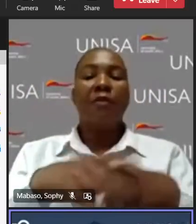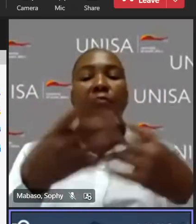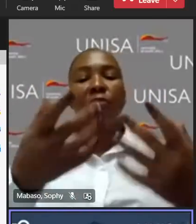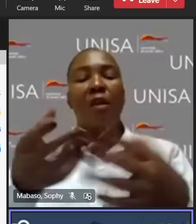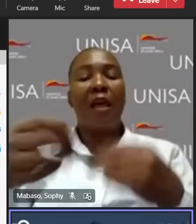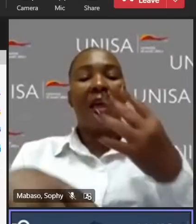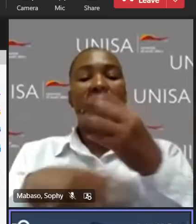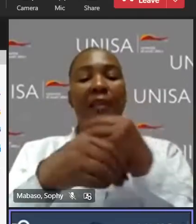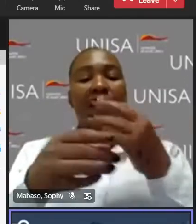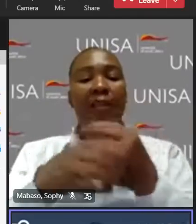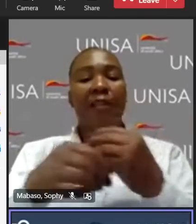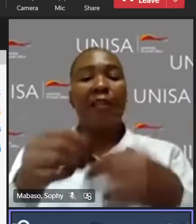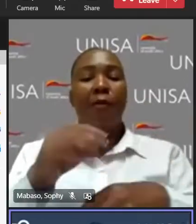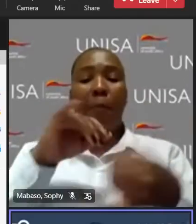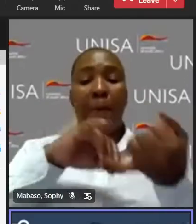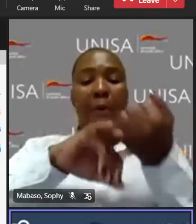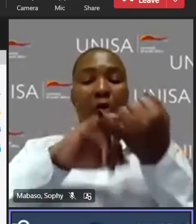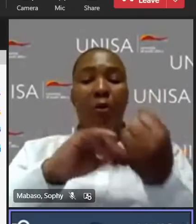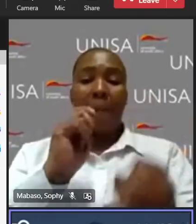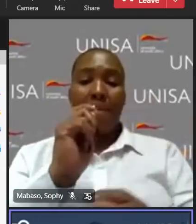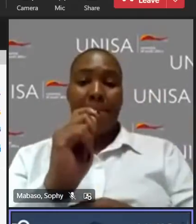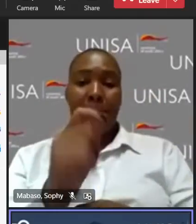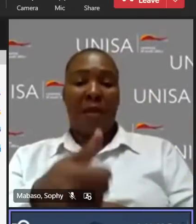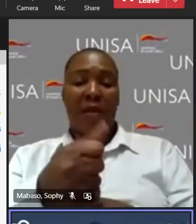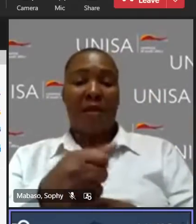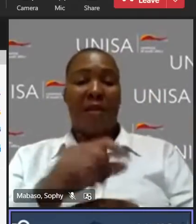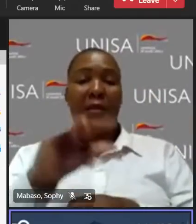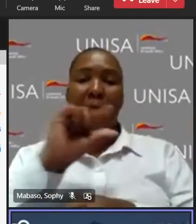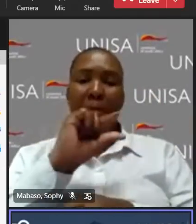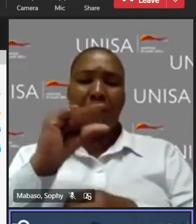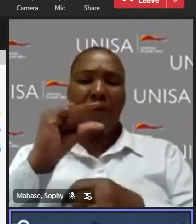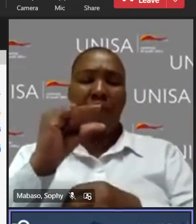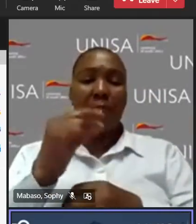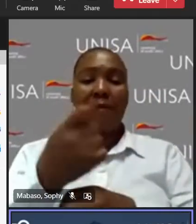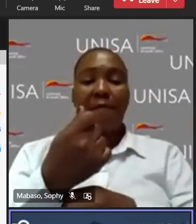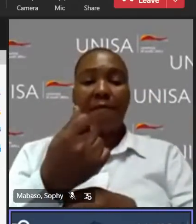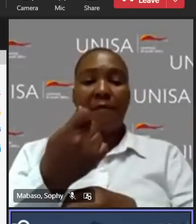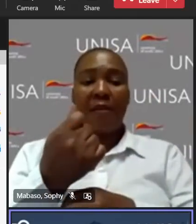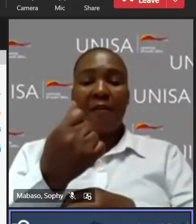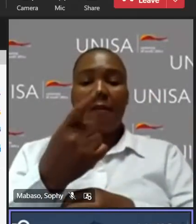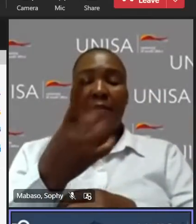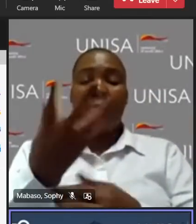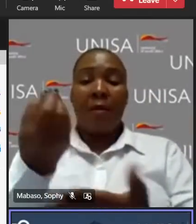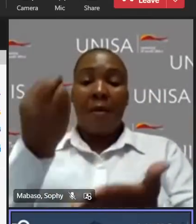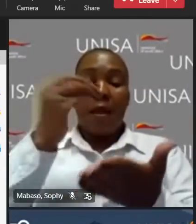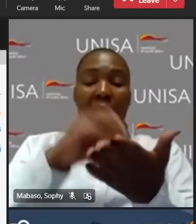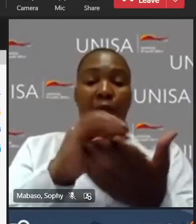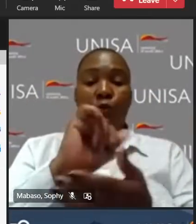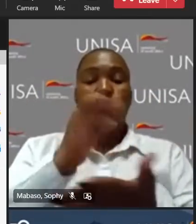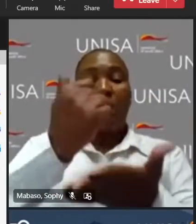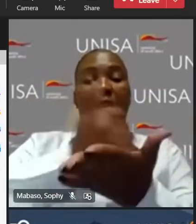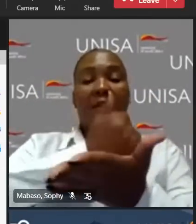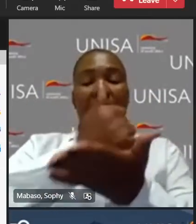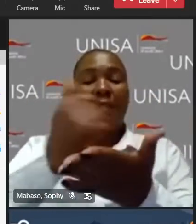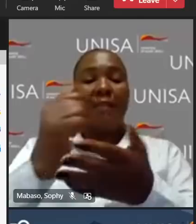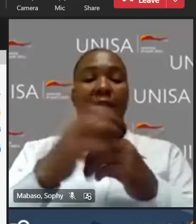paid the minimum fee, the modules will automatically be added to your registration.